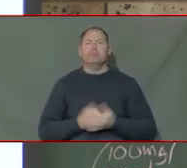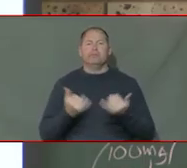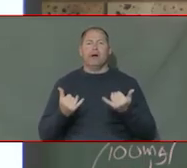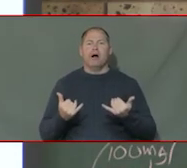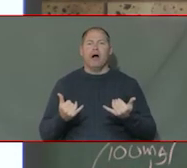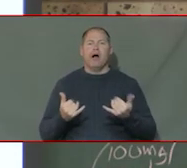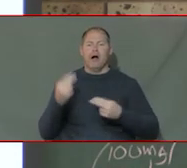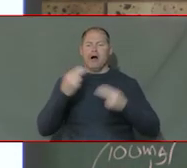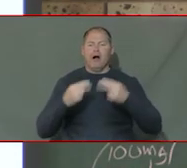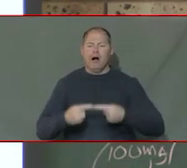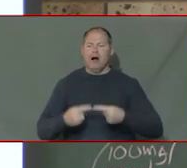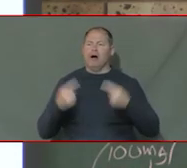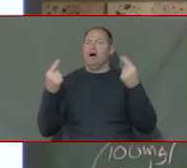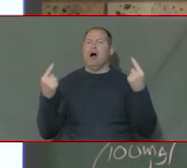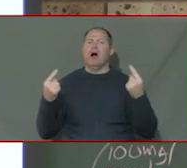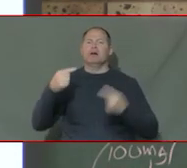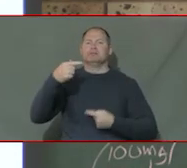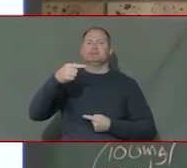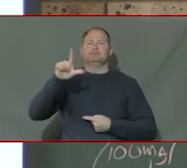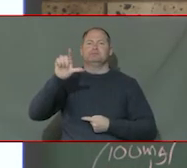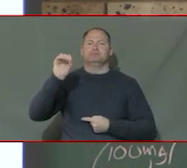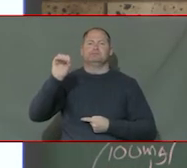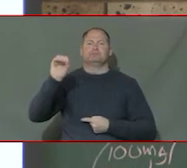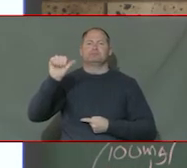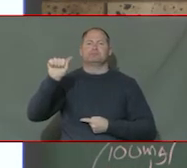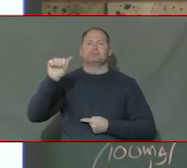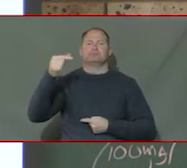hormone do? Glucagon.